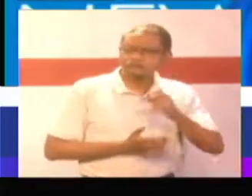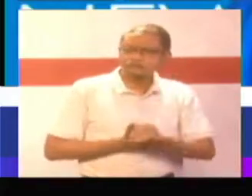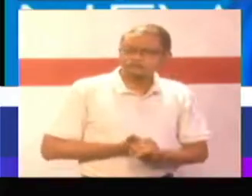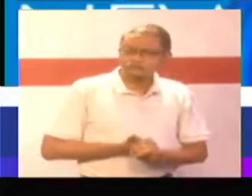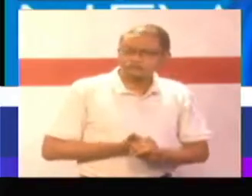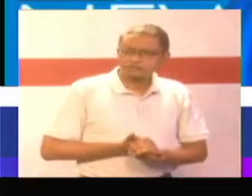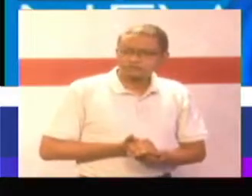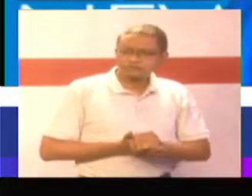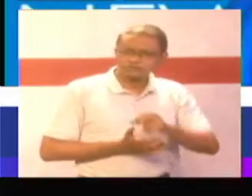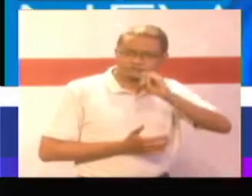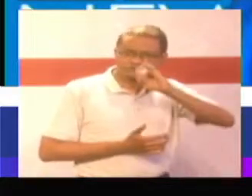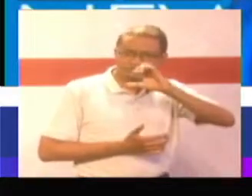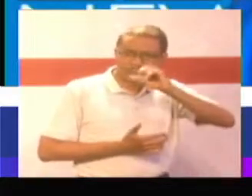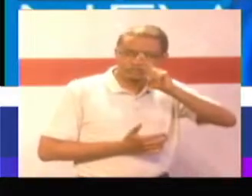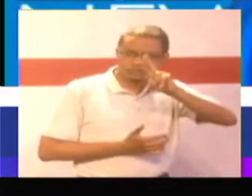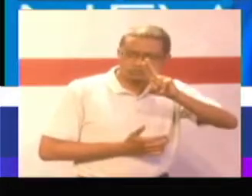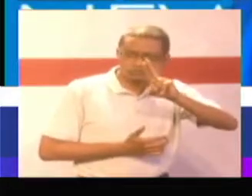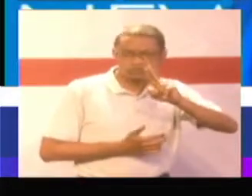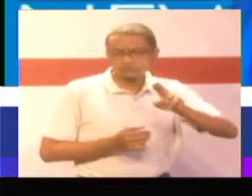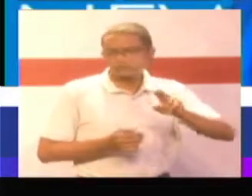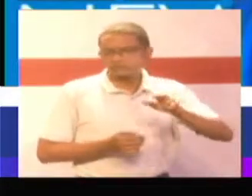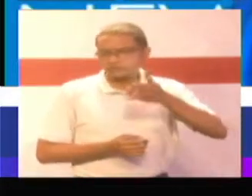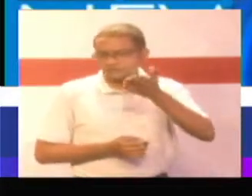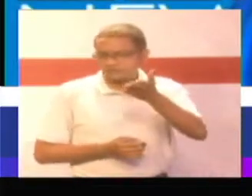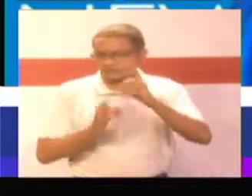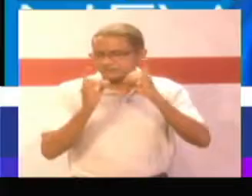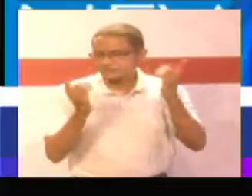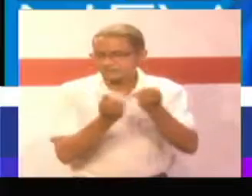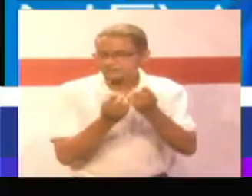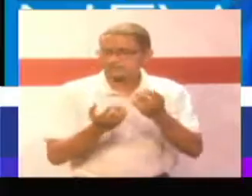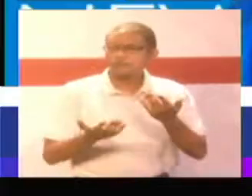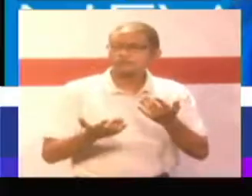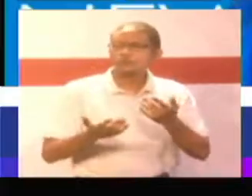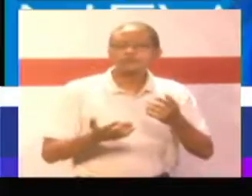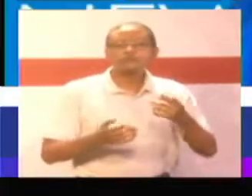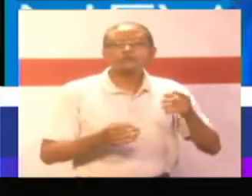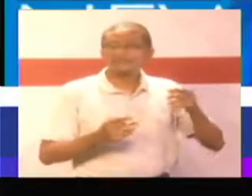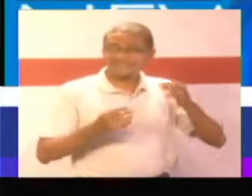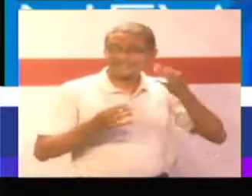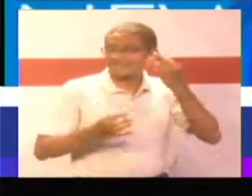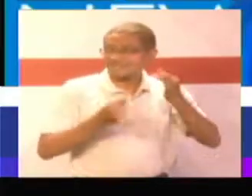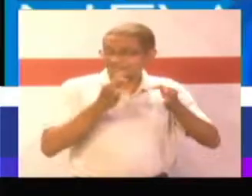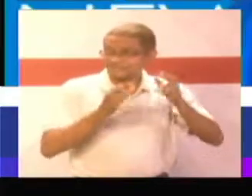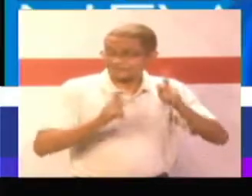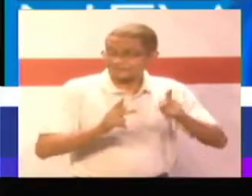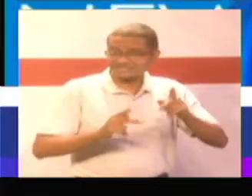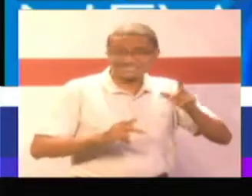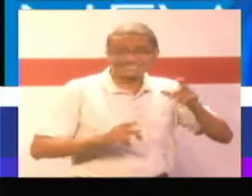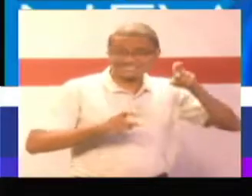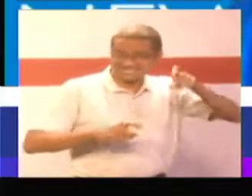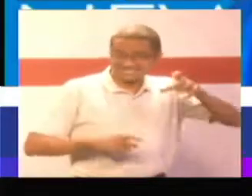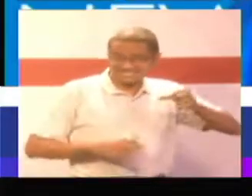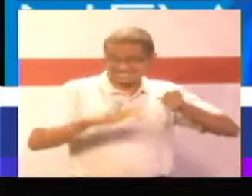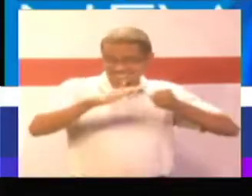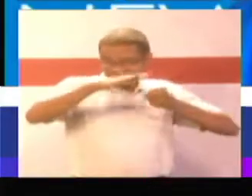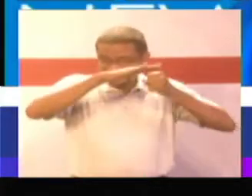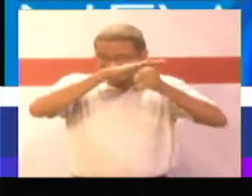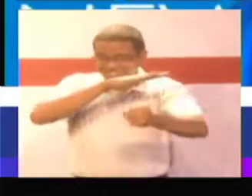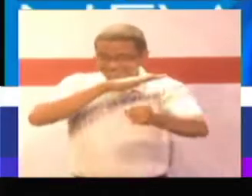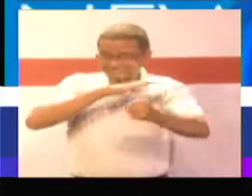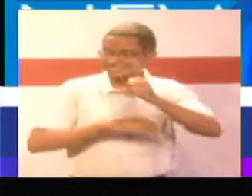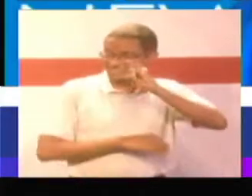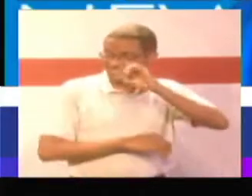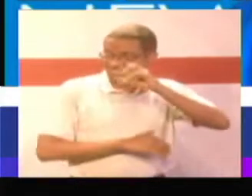more room and no more space in ICU. What is the policy? What happens to a patient who needs ICU care and cannot get